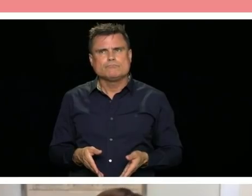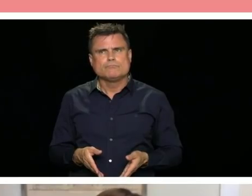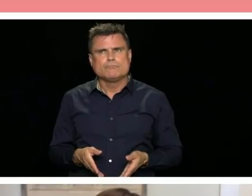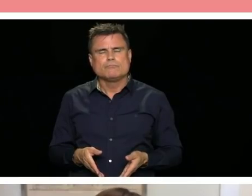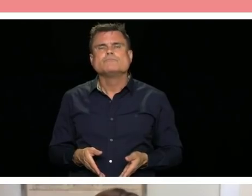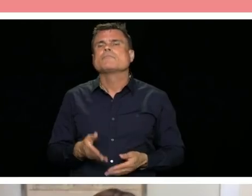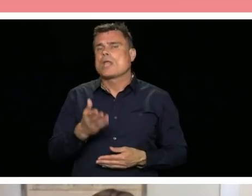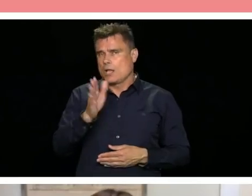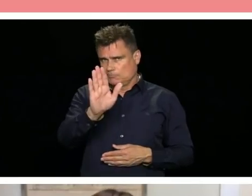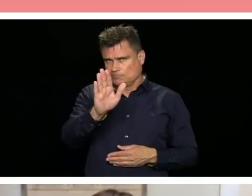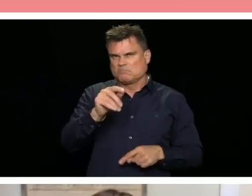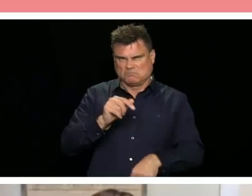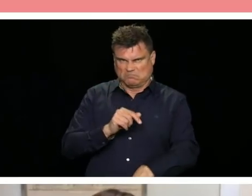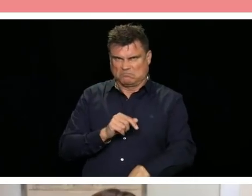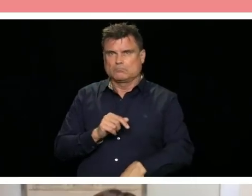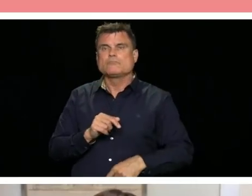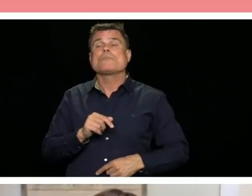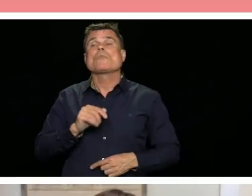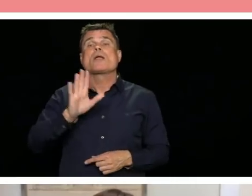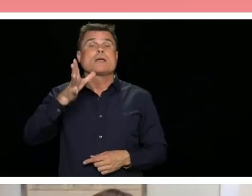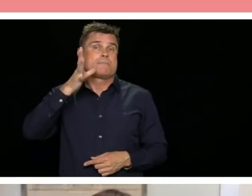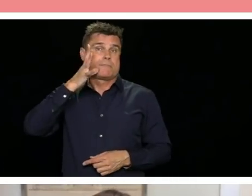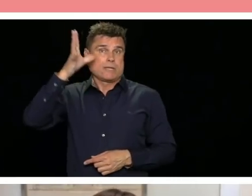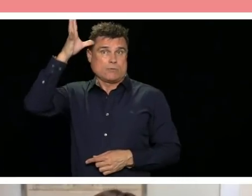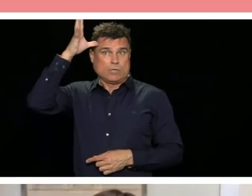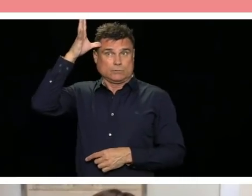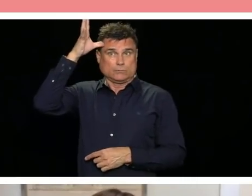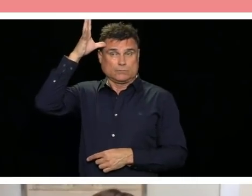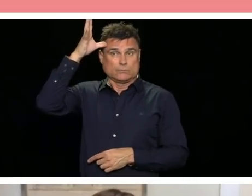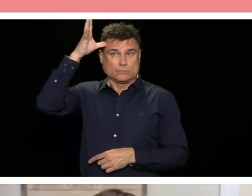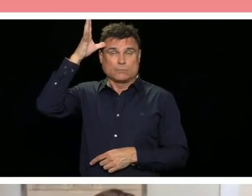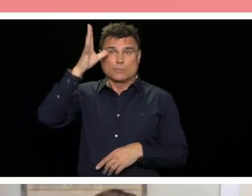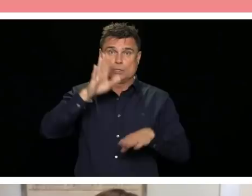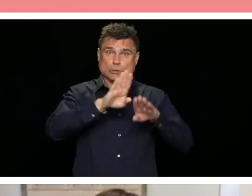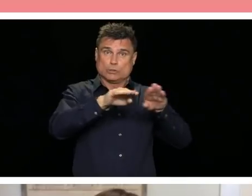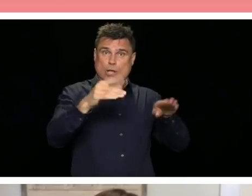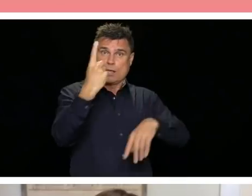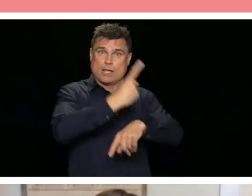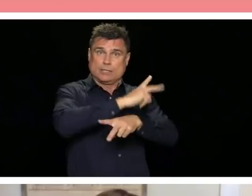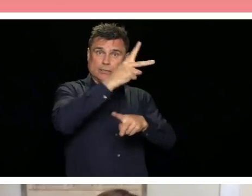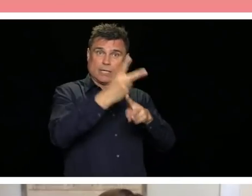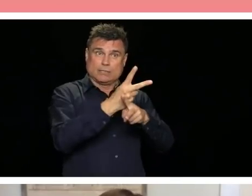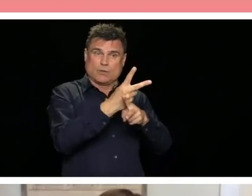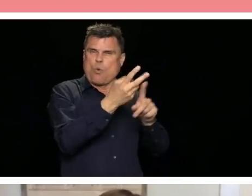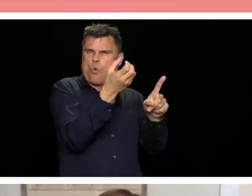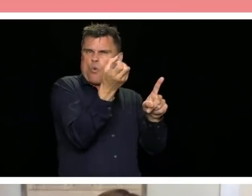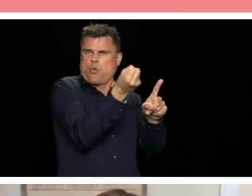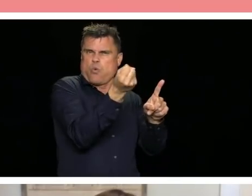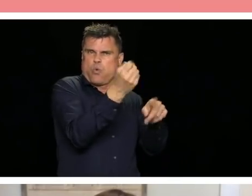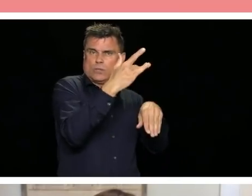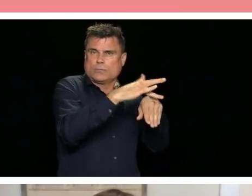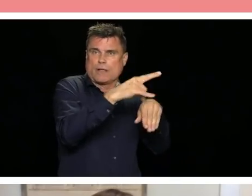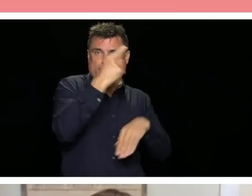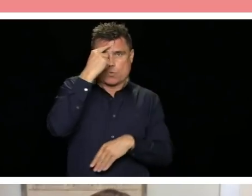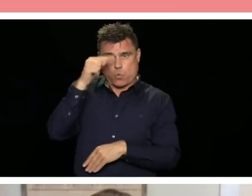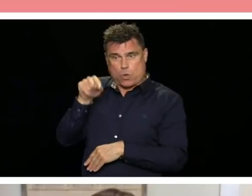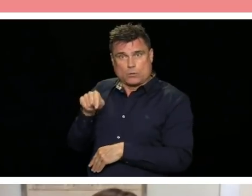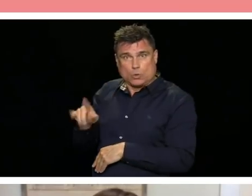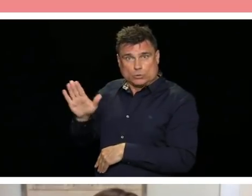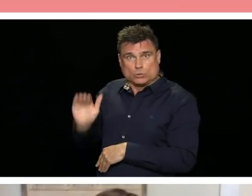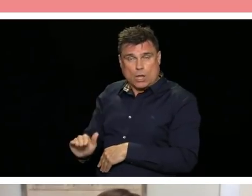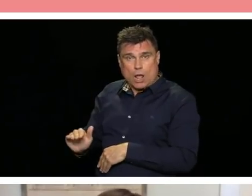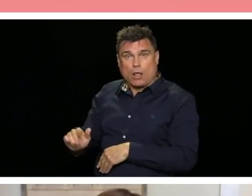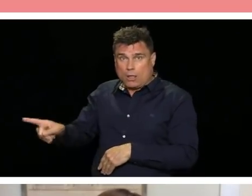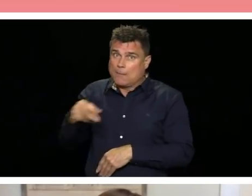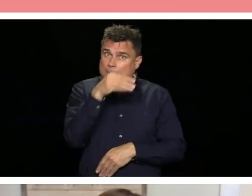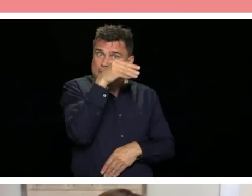spot as long as the temporary emergency funding is in place. So as I mentioned, that the temporary emergency funding remains in place at this moment. We're going to continue